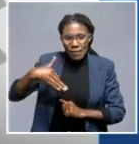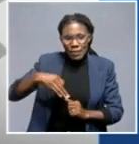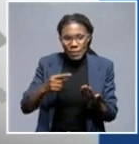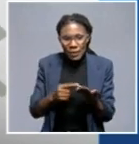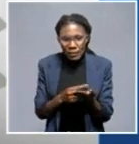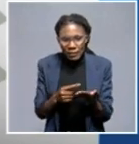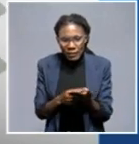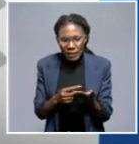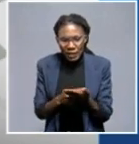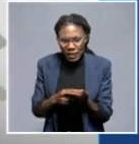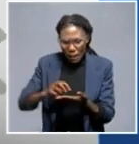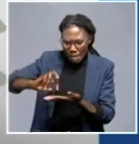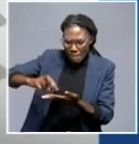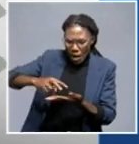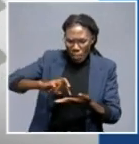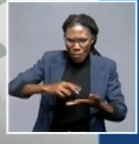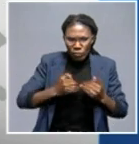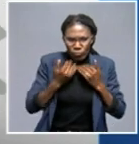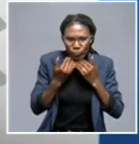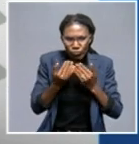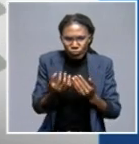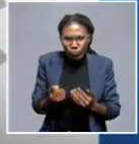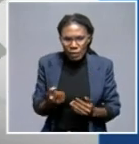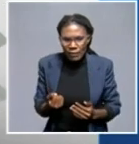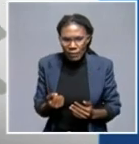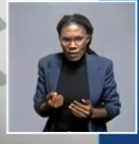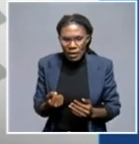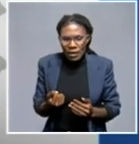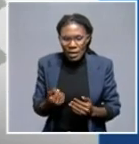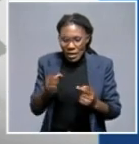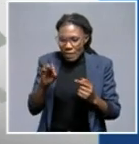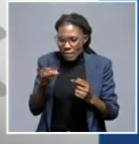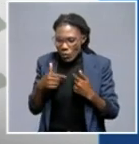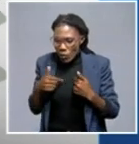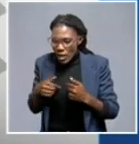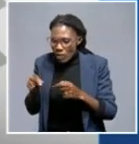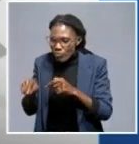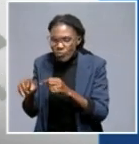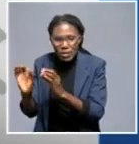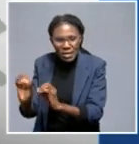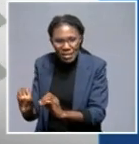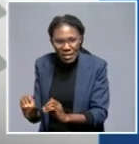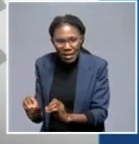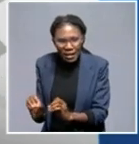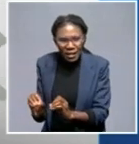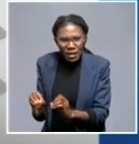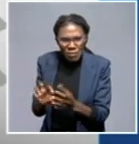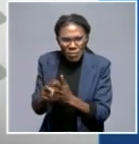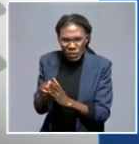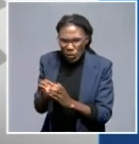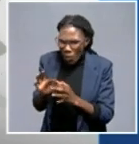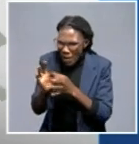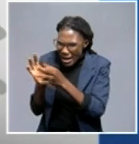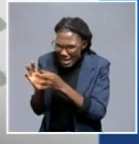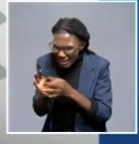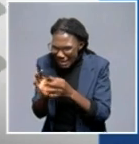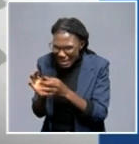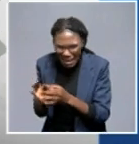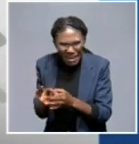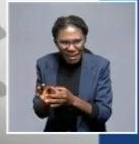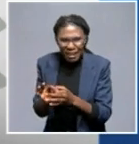excellent bilateral relations. Where we are lacking is cooperation and commerce. So we are going